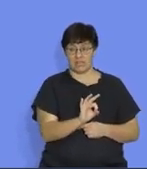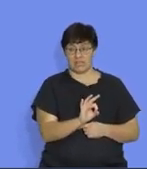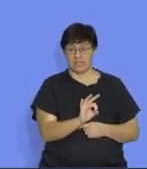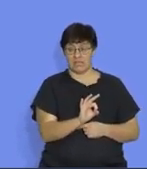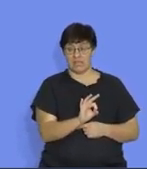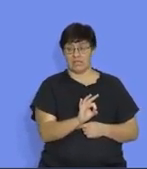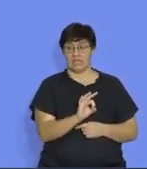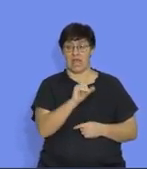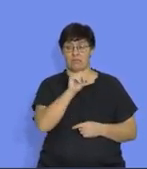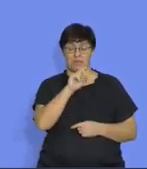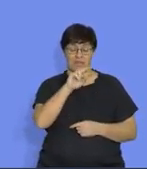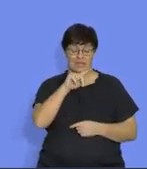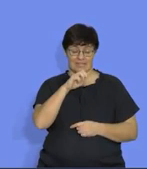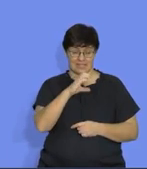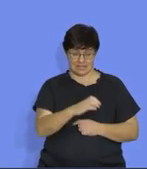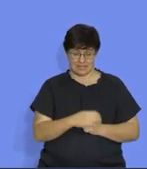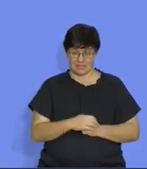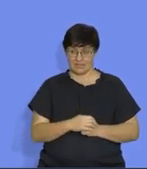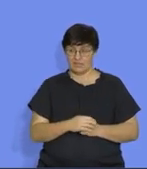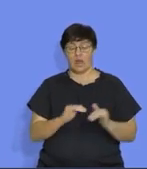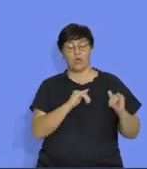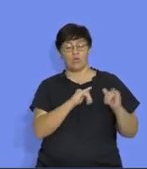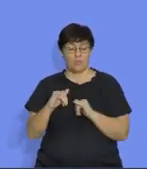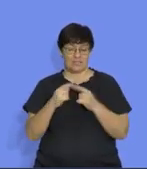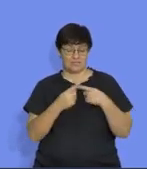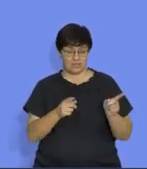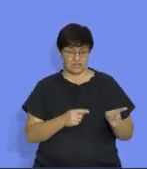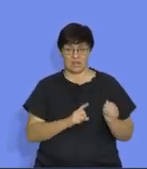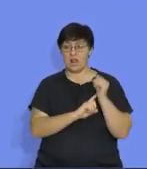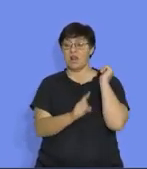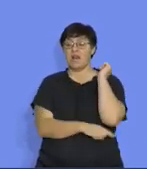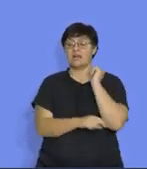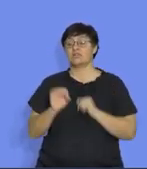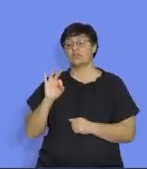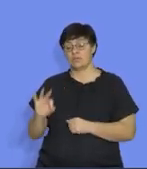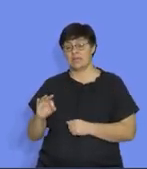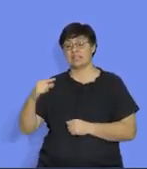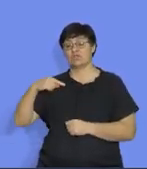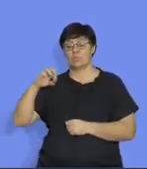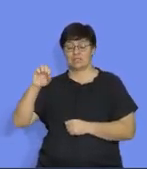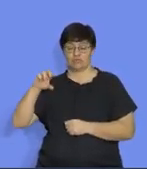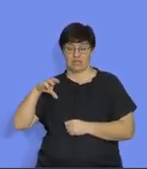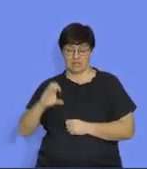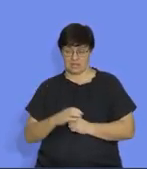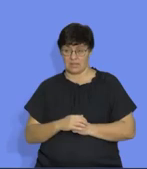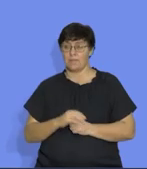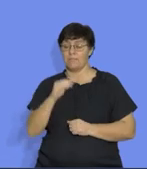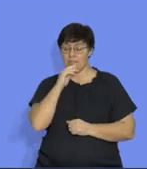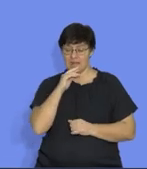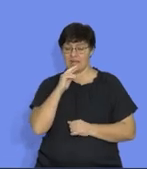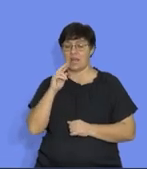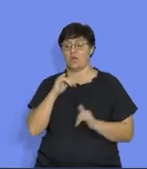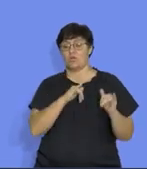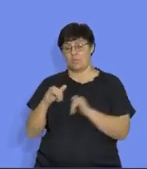are arithmetic, so that's your common difference. The last 3 terms are geometric, which means it's going to be a